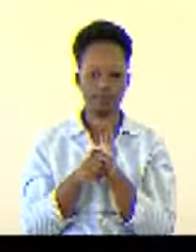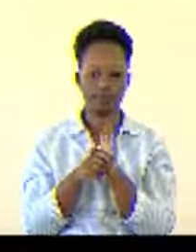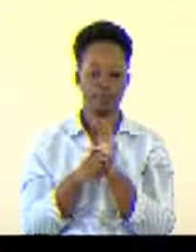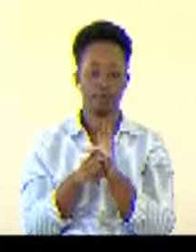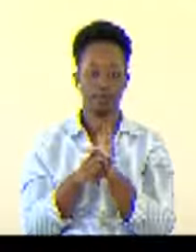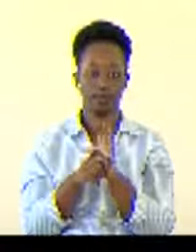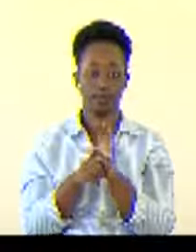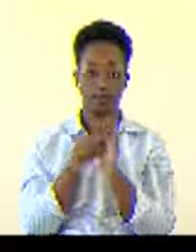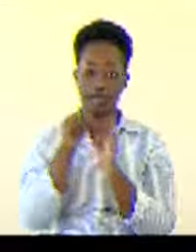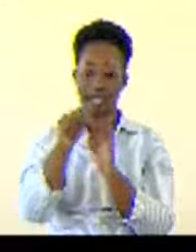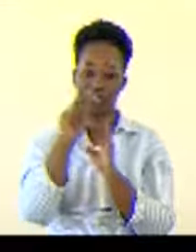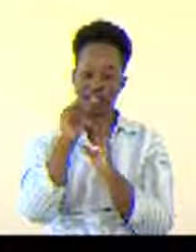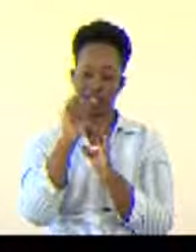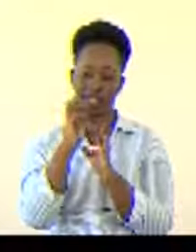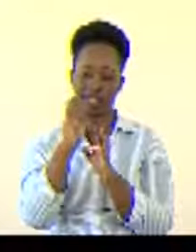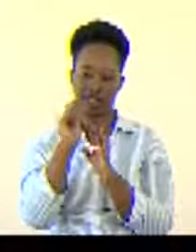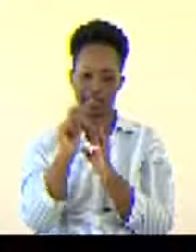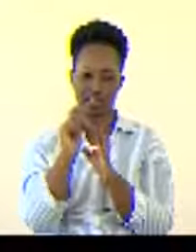expressed